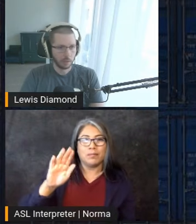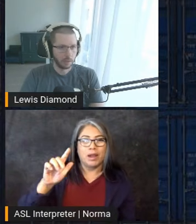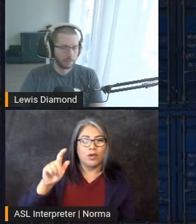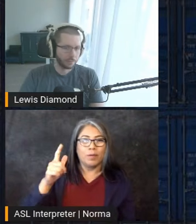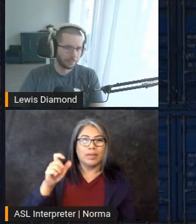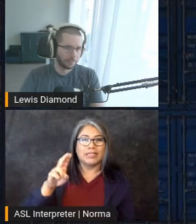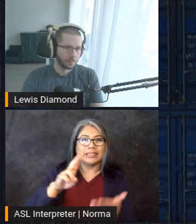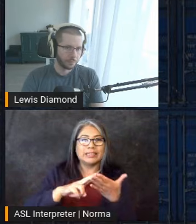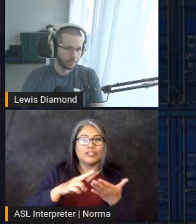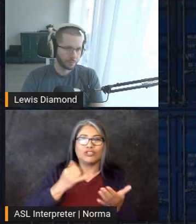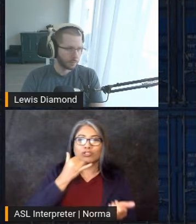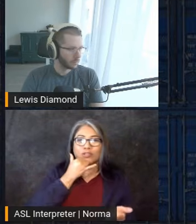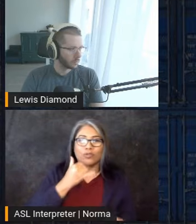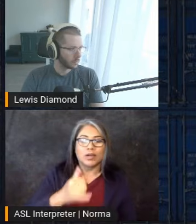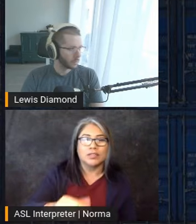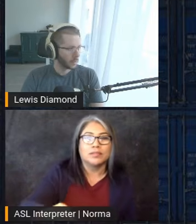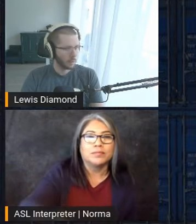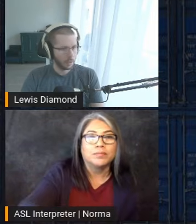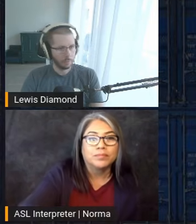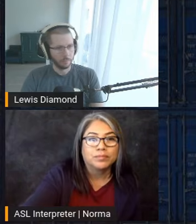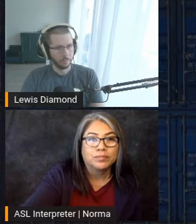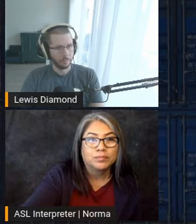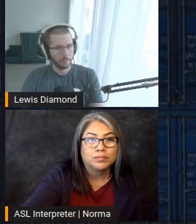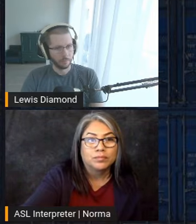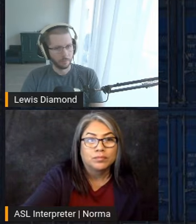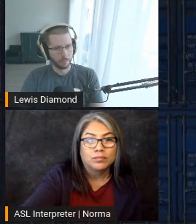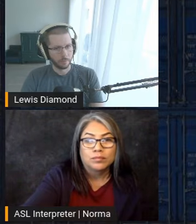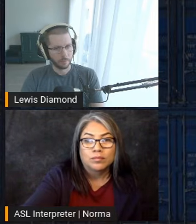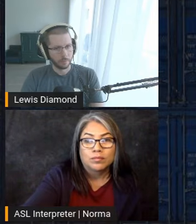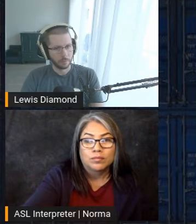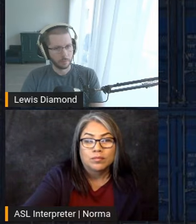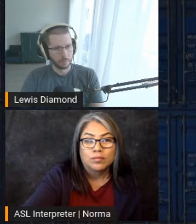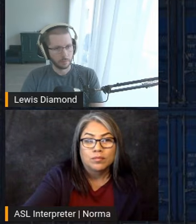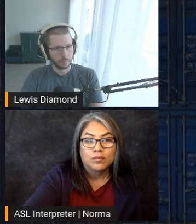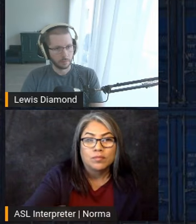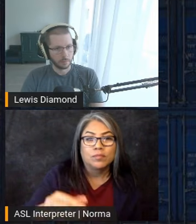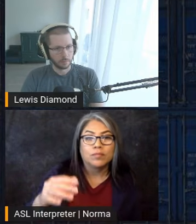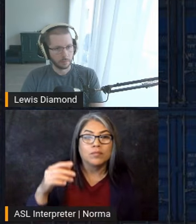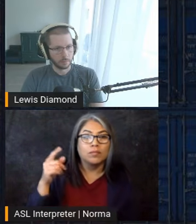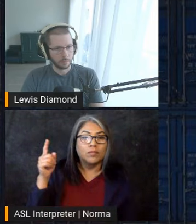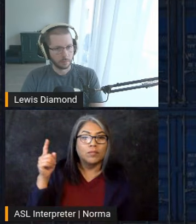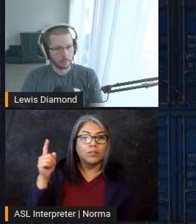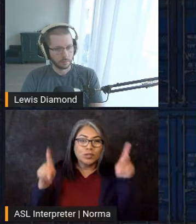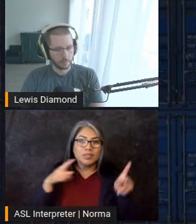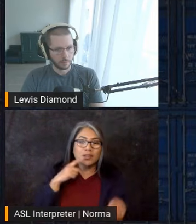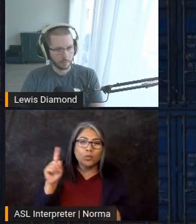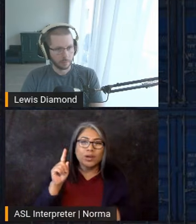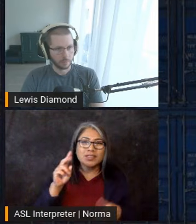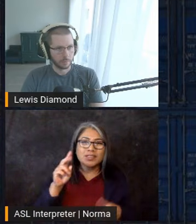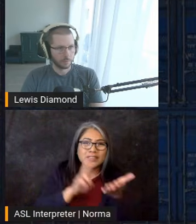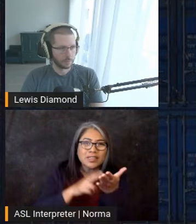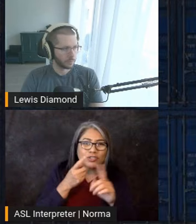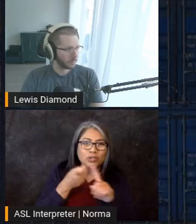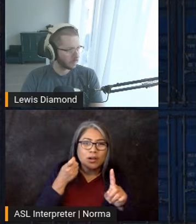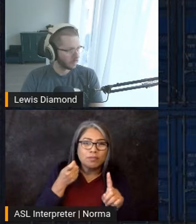incorrect. Hey, Lewis. Yep. So where does the signature come from, and what is actually doing the validation